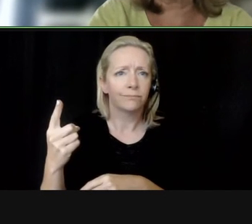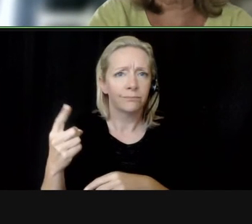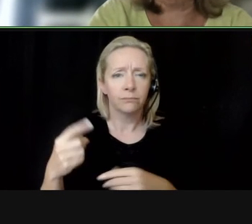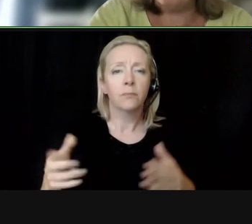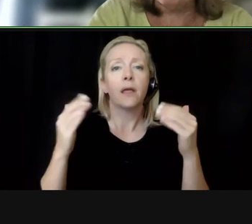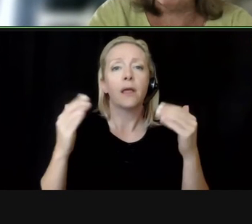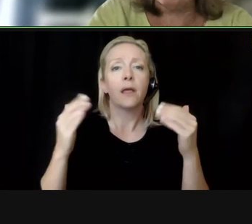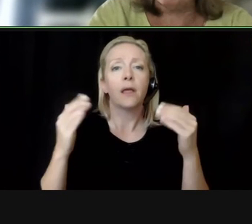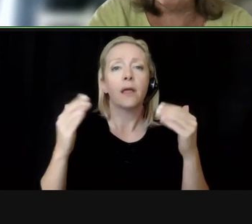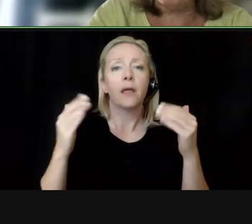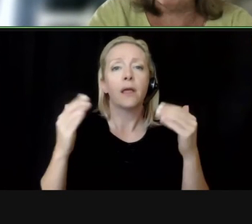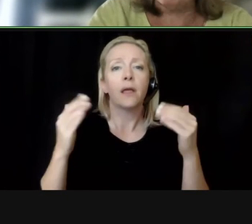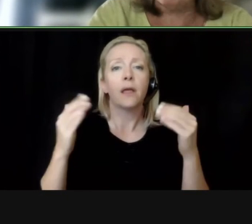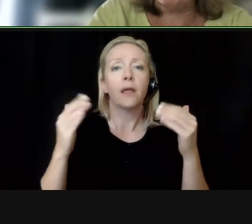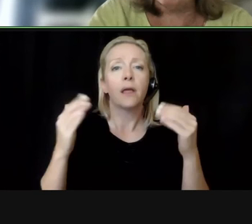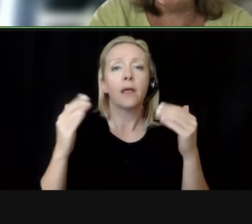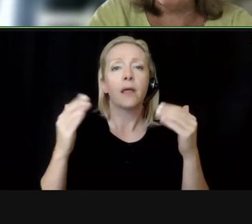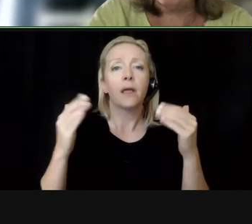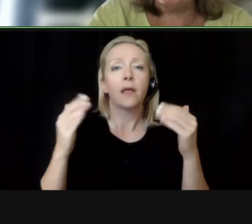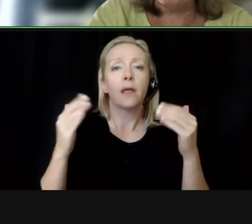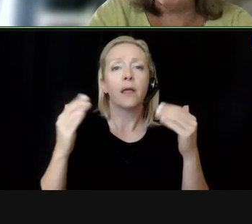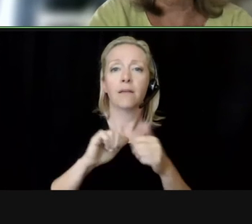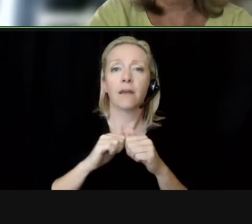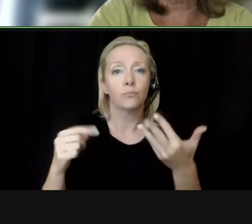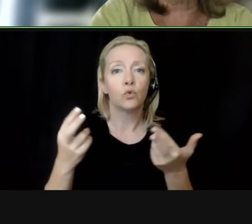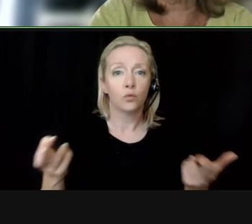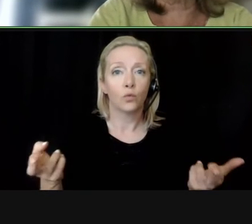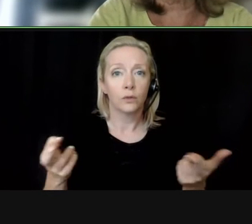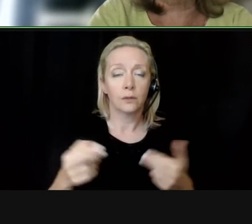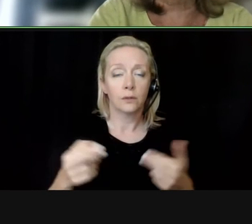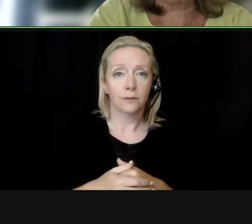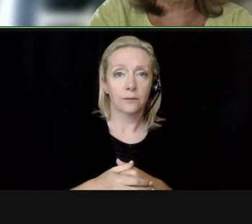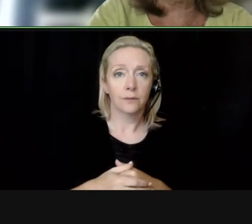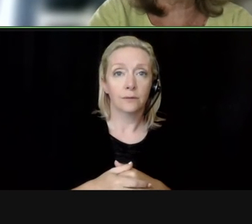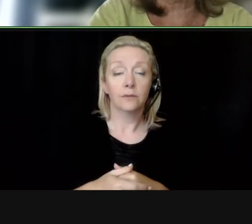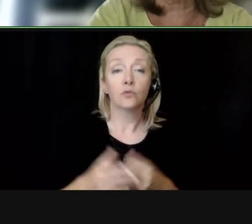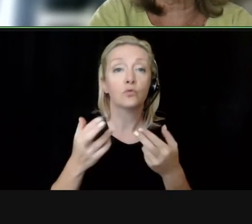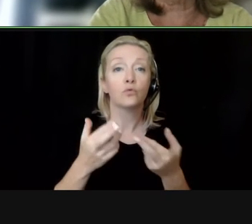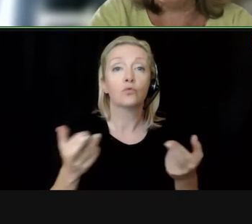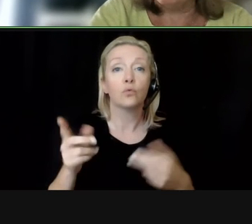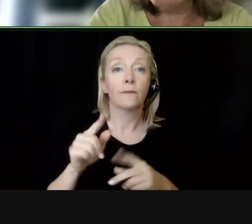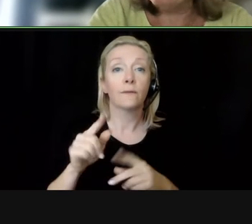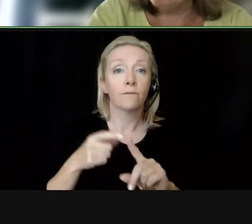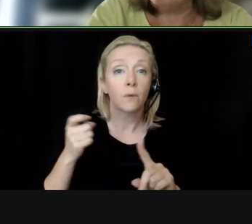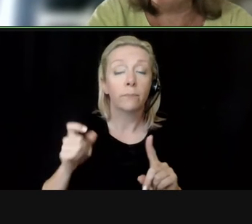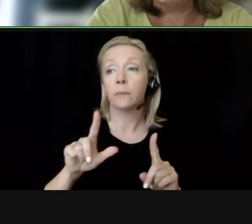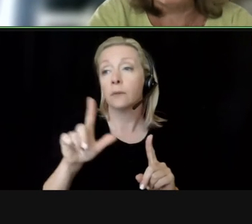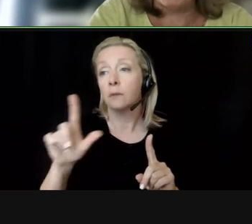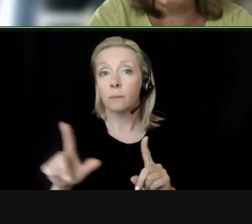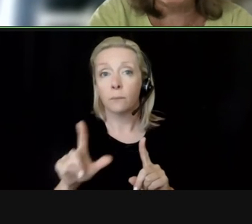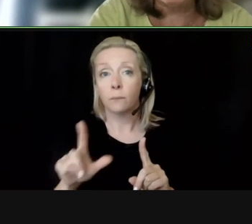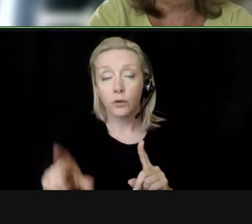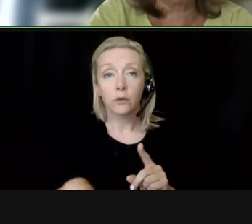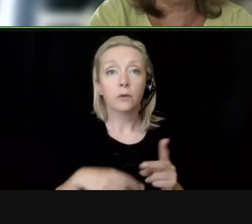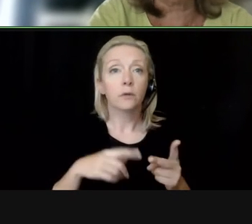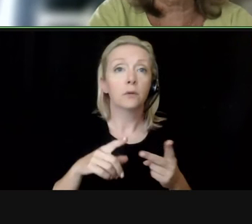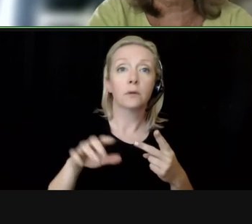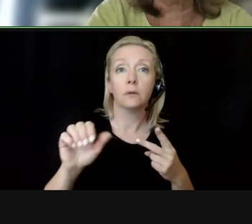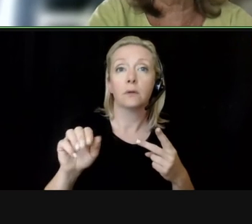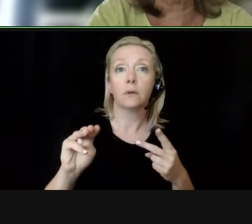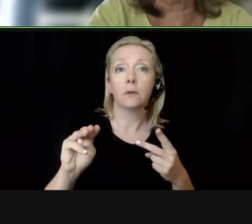that are readily available via either the library or via